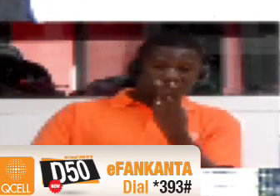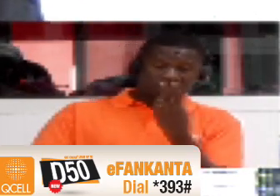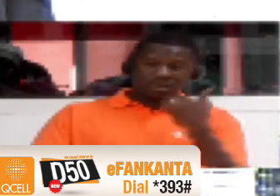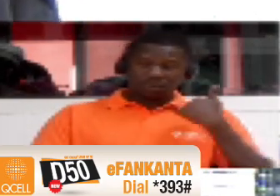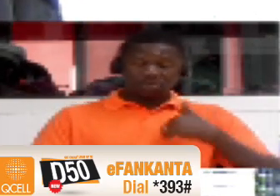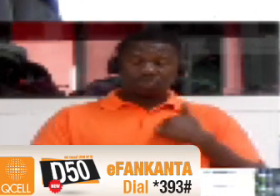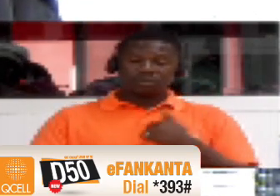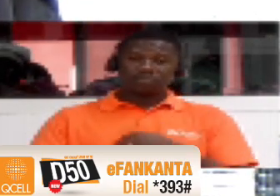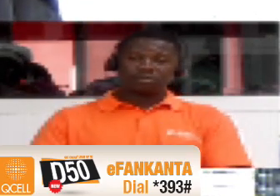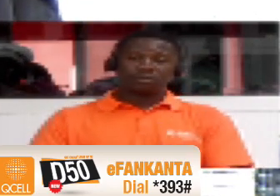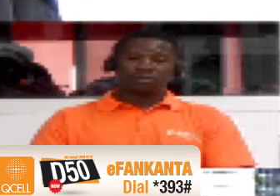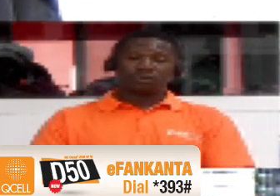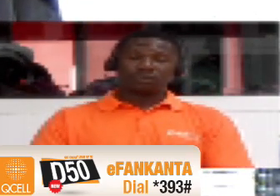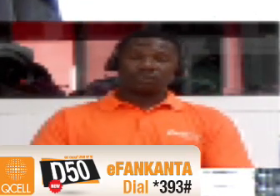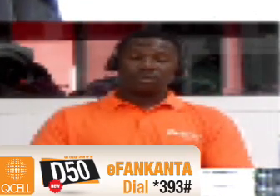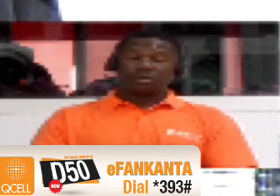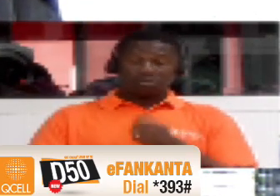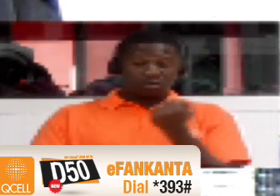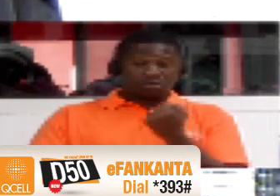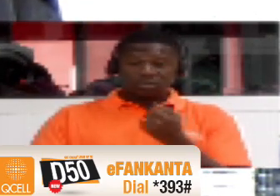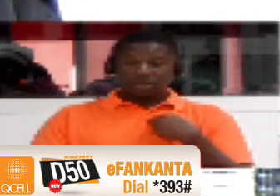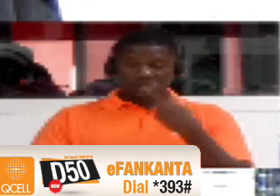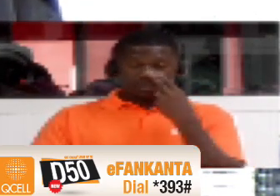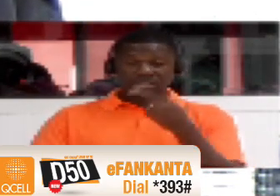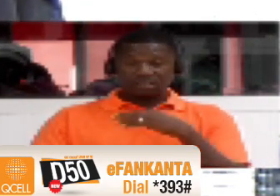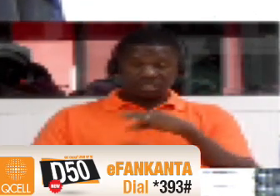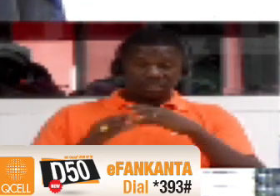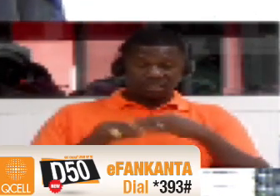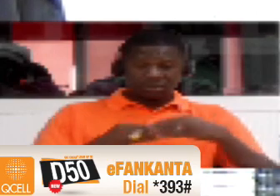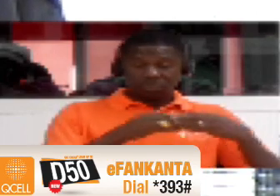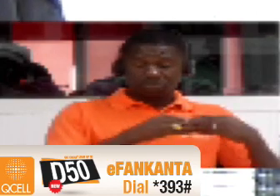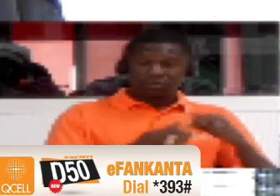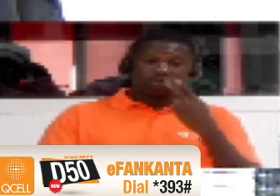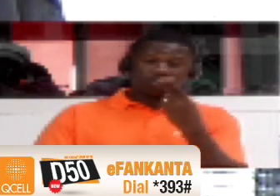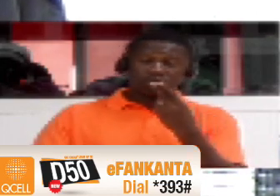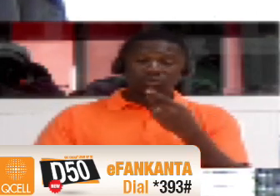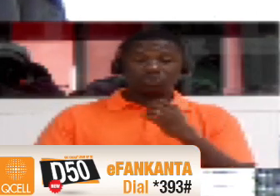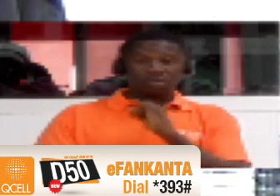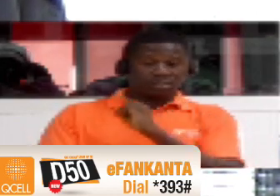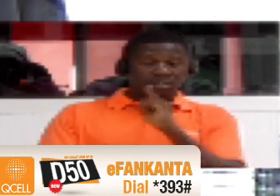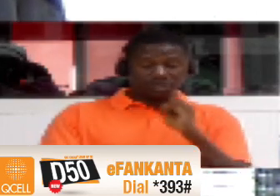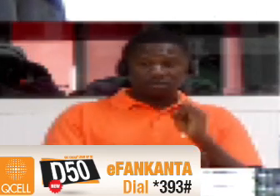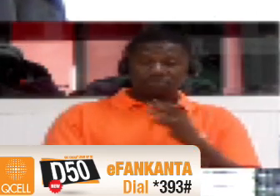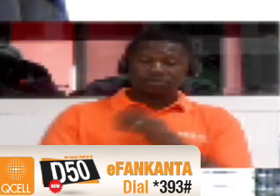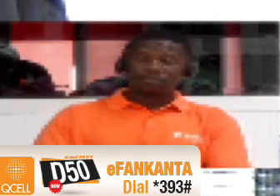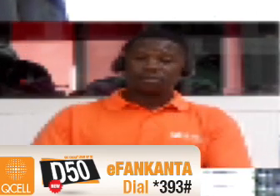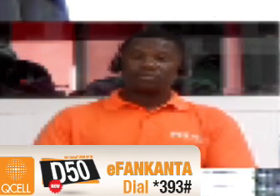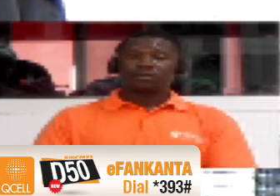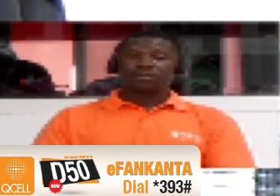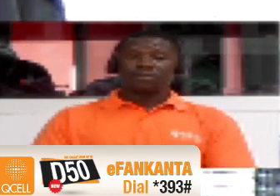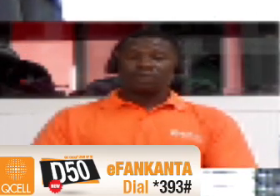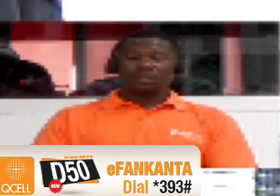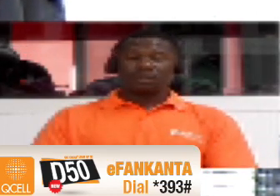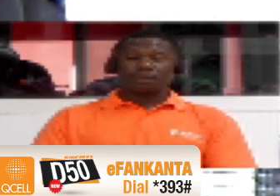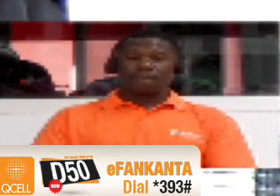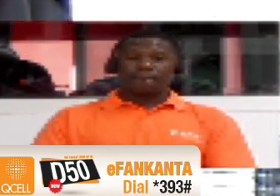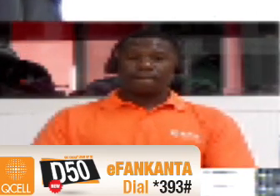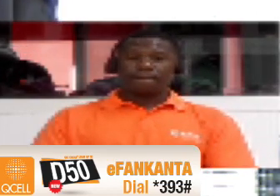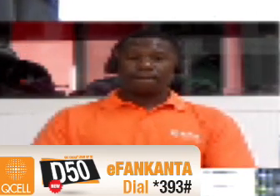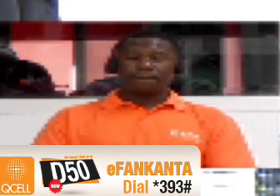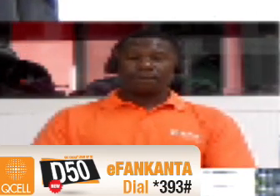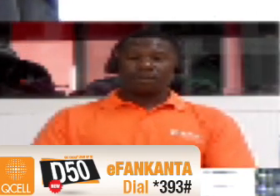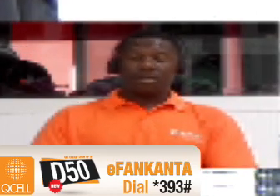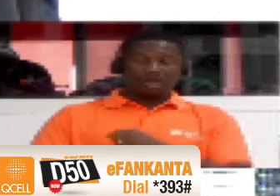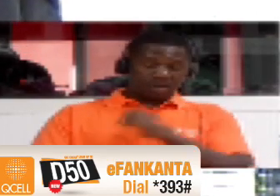nyala. But I have seen the actions of 2 to 3 individuals. Nu mo na te fo nye fo na ñul le mu ñindi anu fo na na dalo ñul le mu